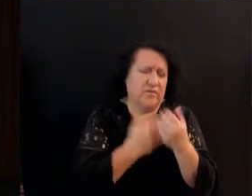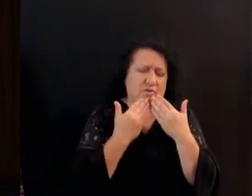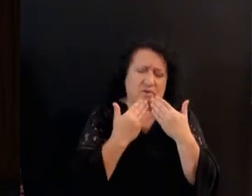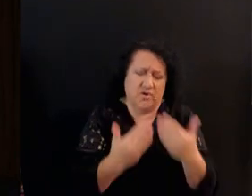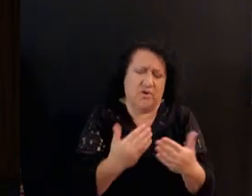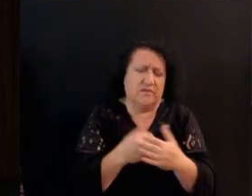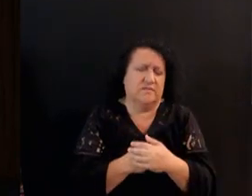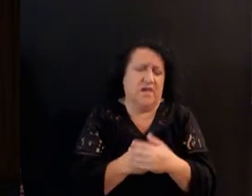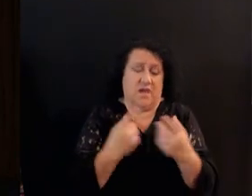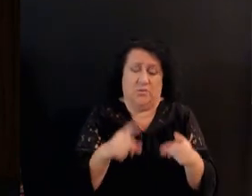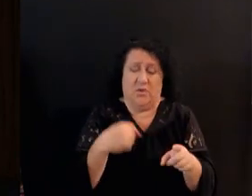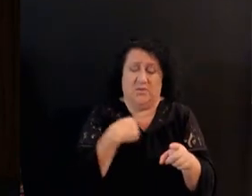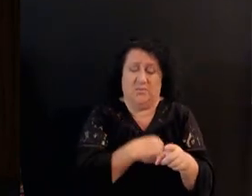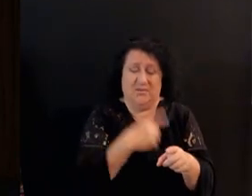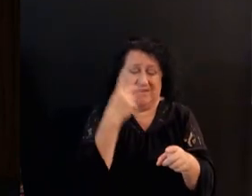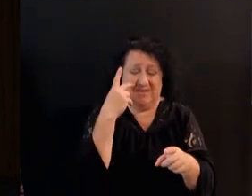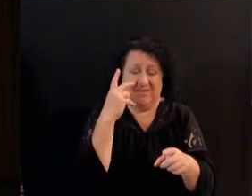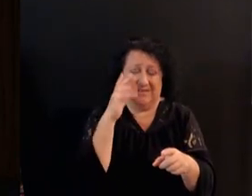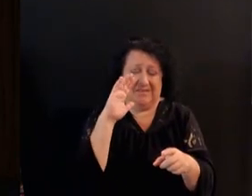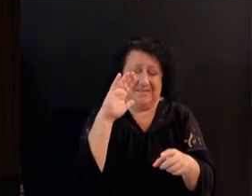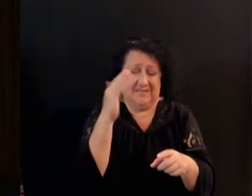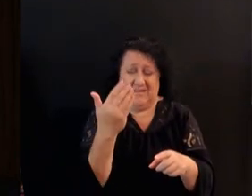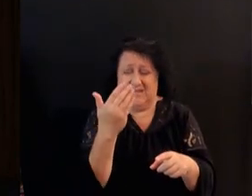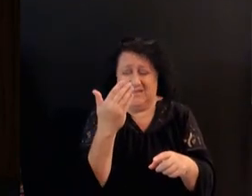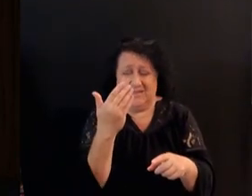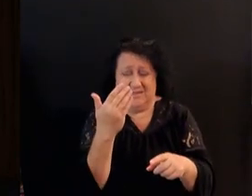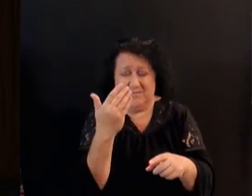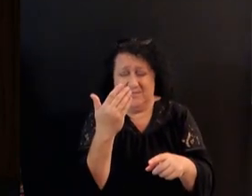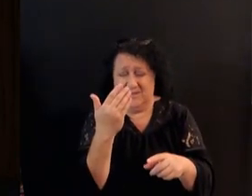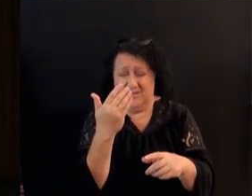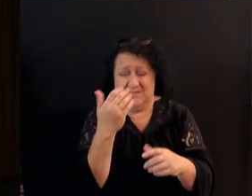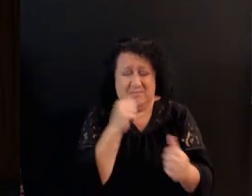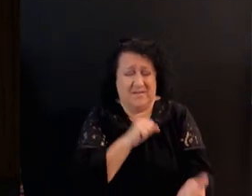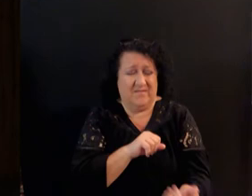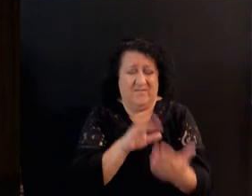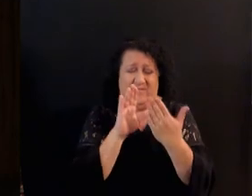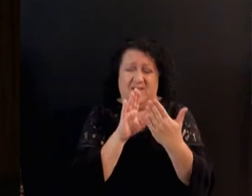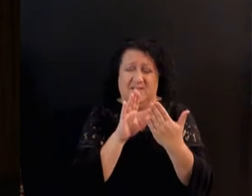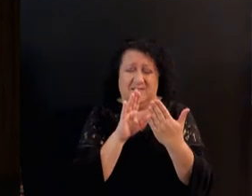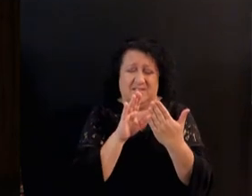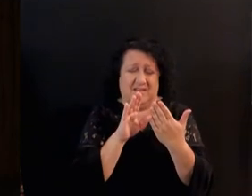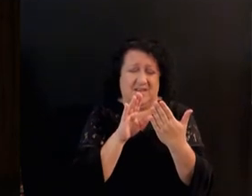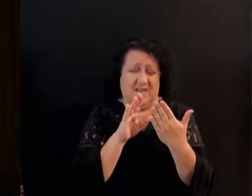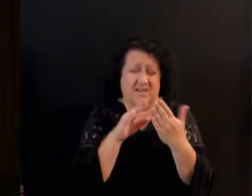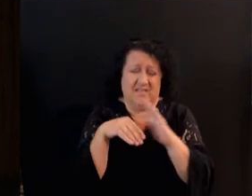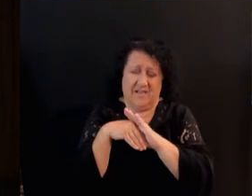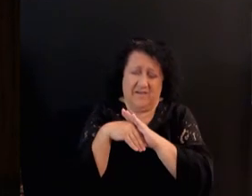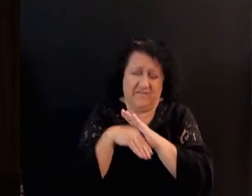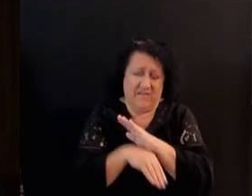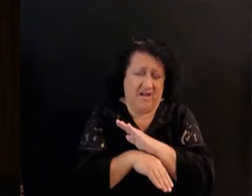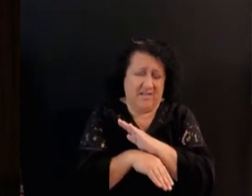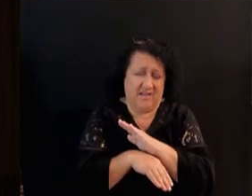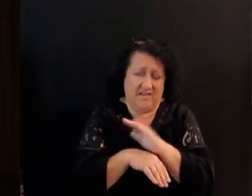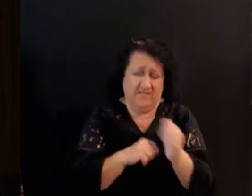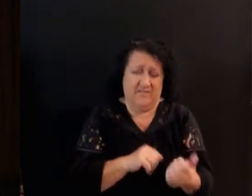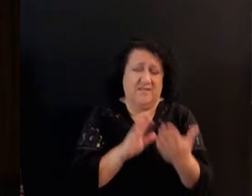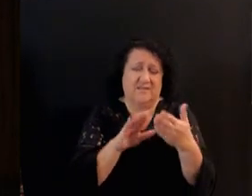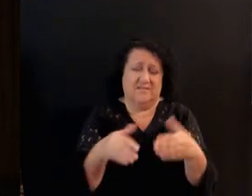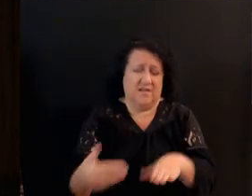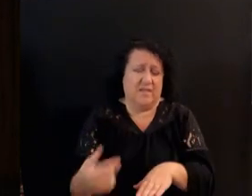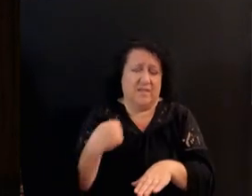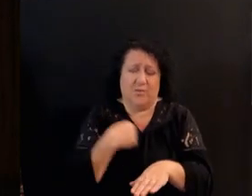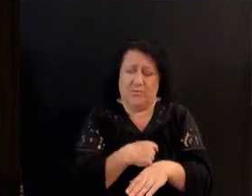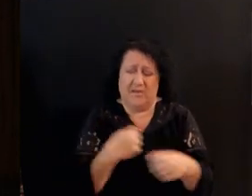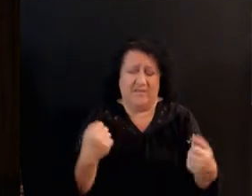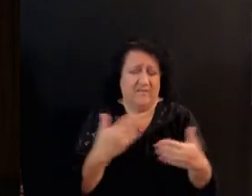when we seem to be facing the valley, walking through the valley of the shadow of death, Lord, we shall fear no evil because